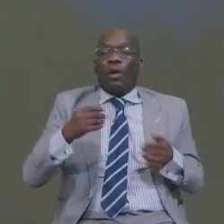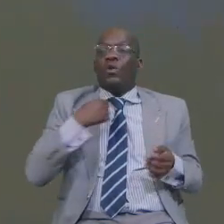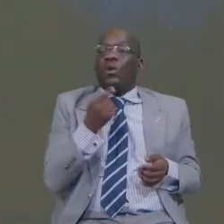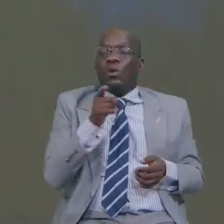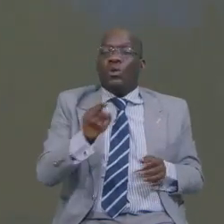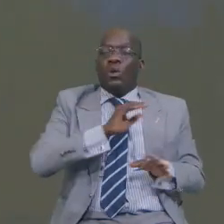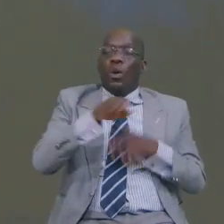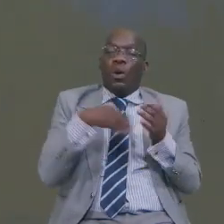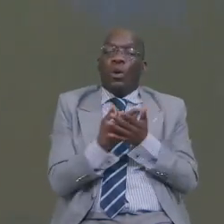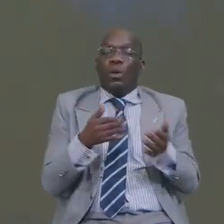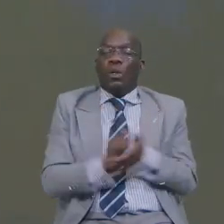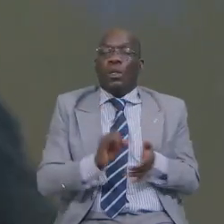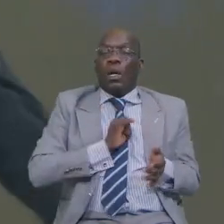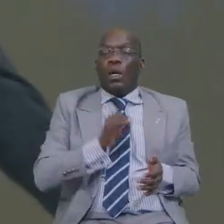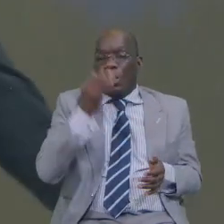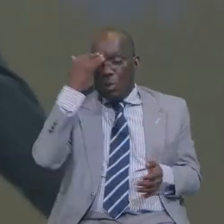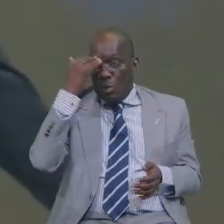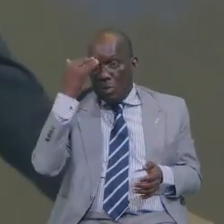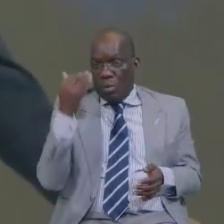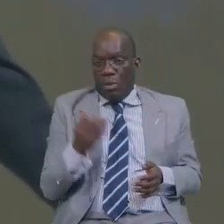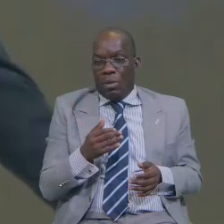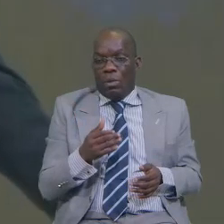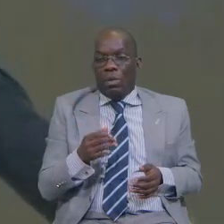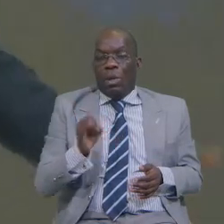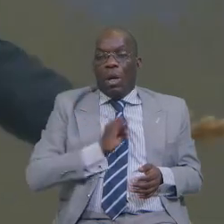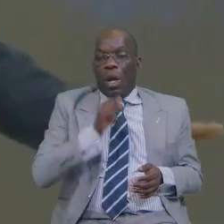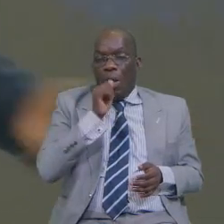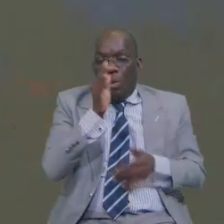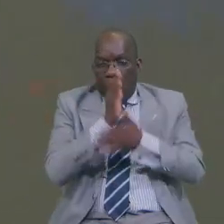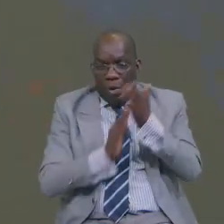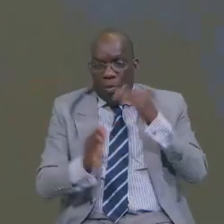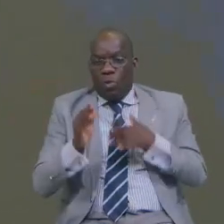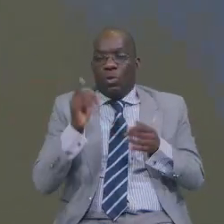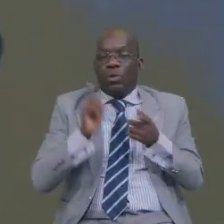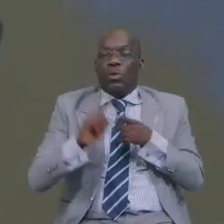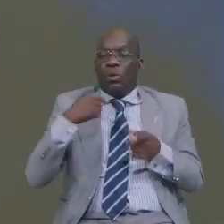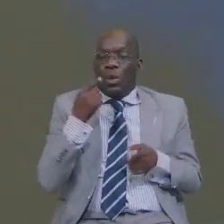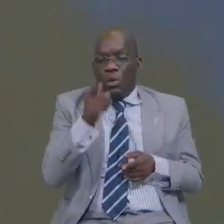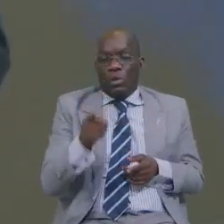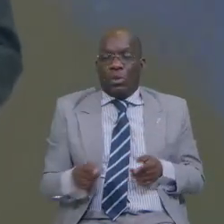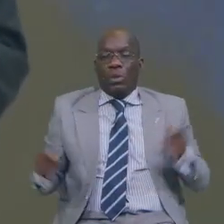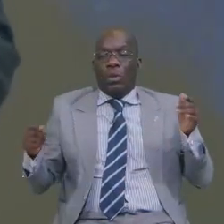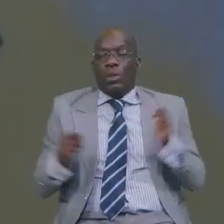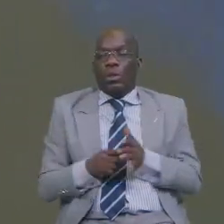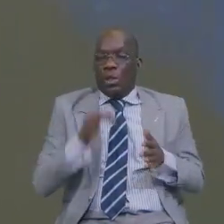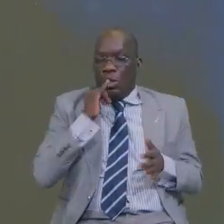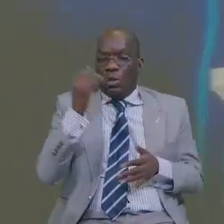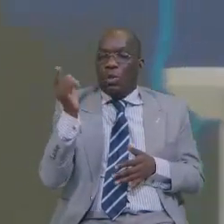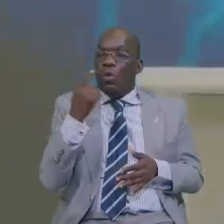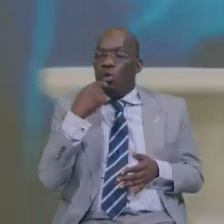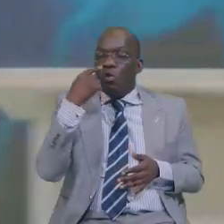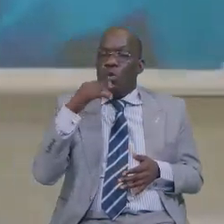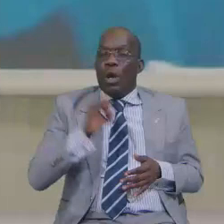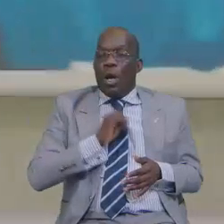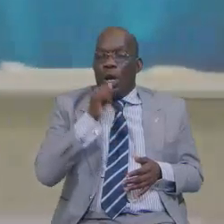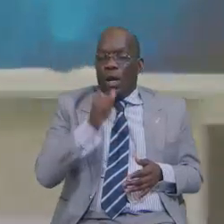know, and I'm humble enough to tell you that, you know, this is who I am, a child of